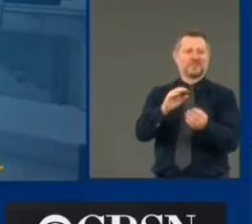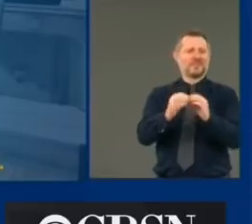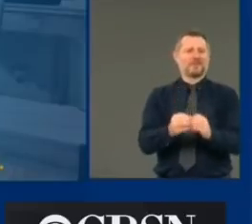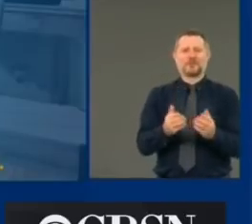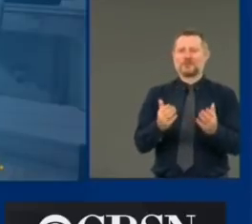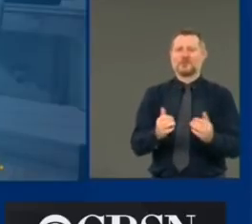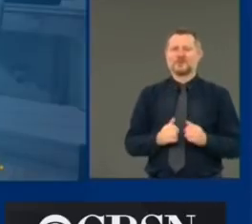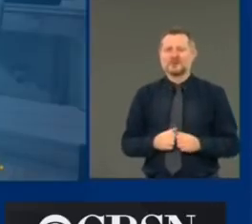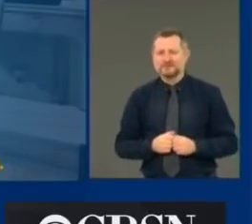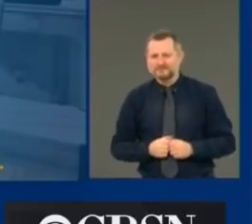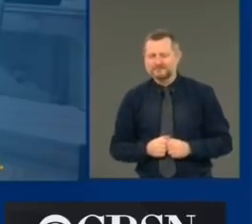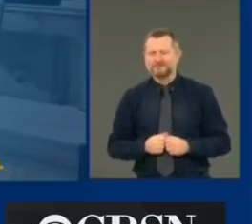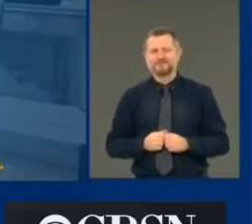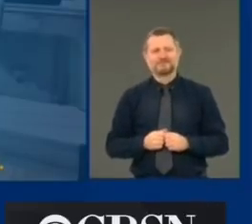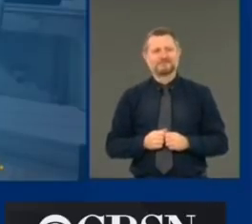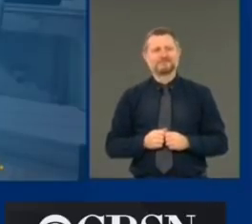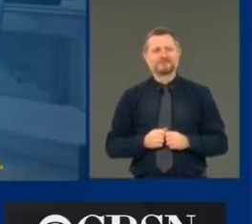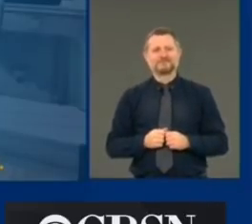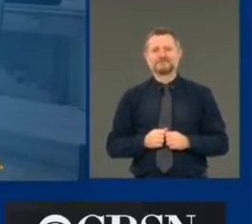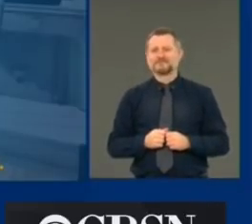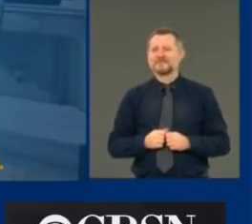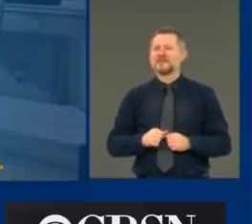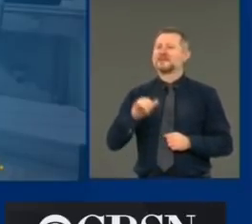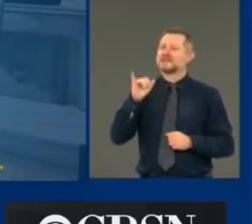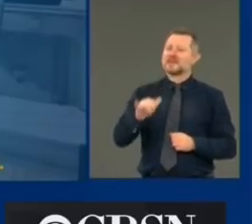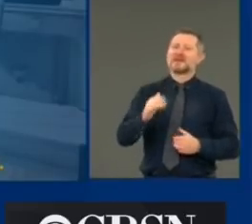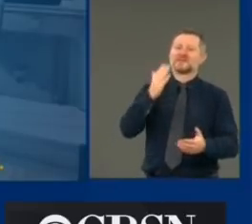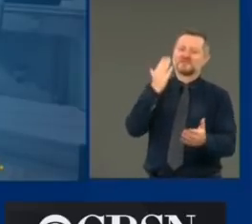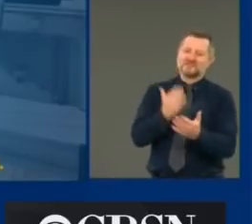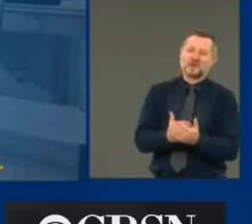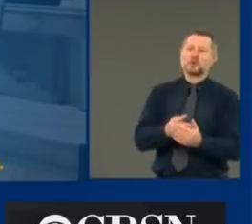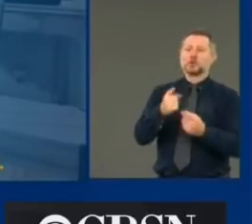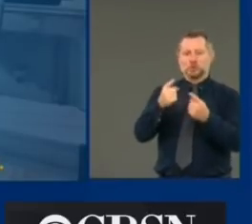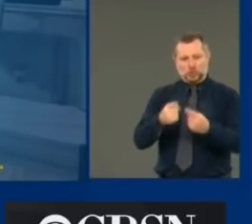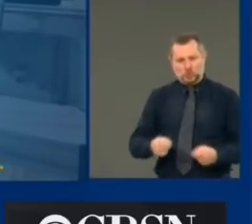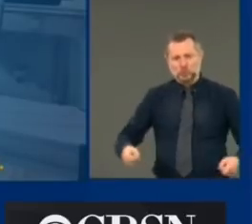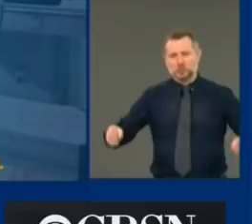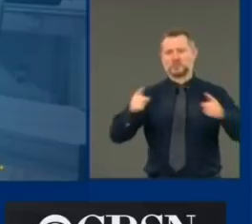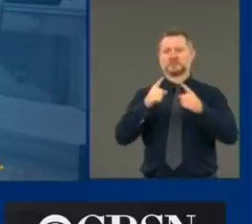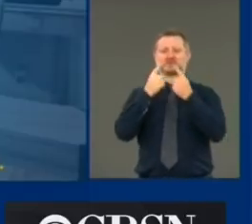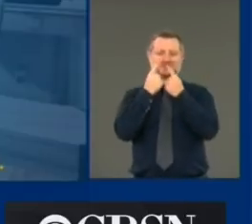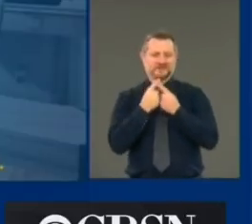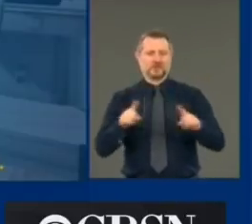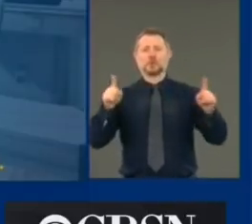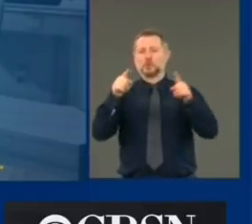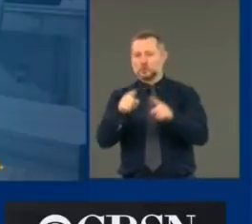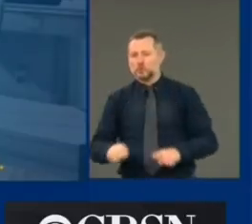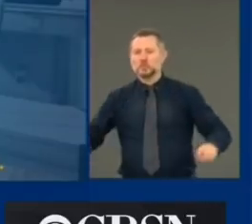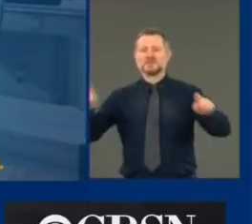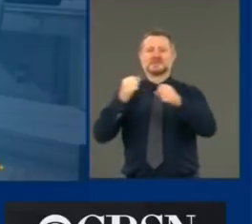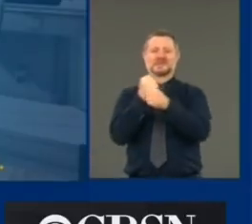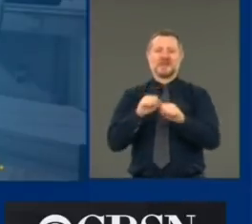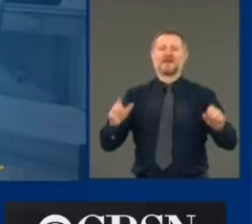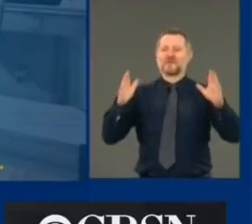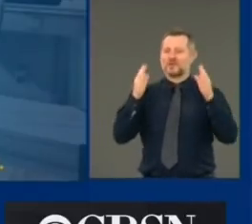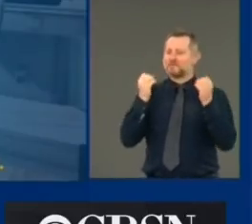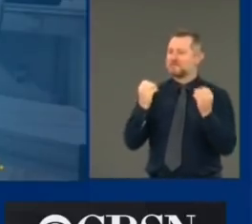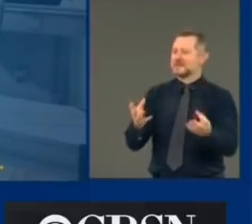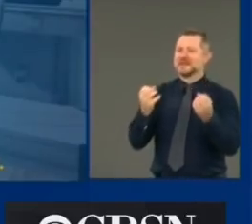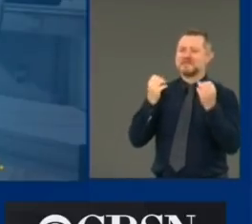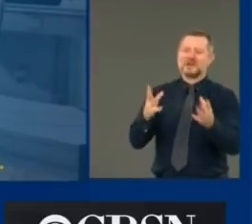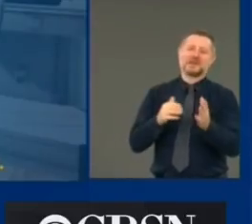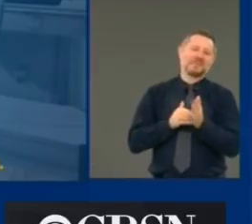not metaphorical. That is factual. They saved thousands and thousands of